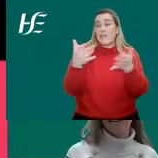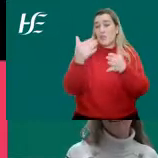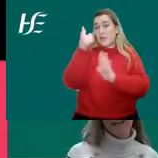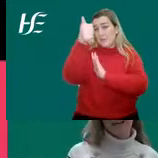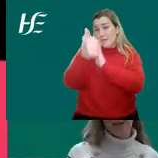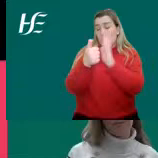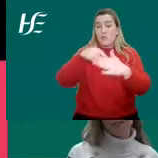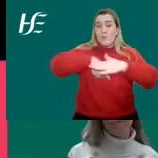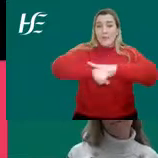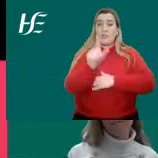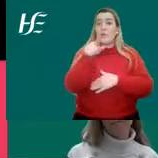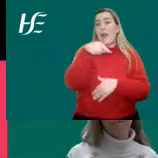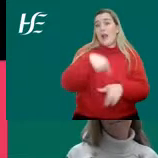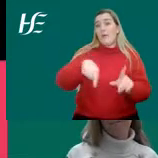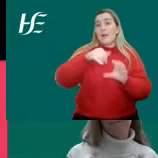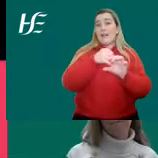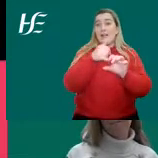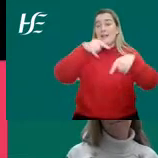clinic here in Nina Hospital.